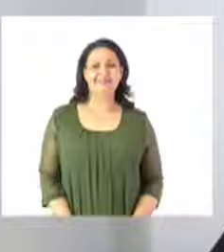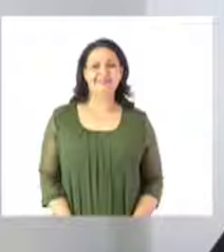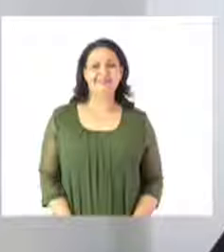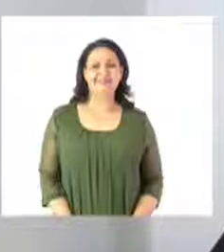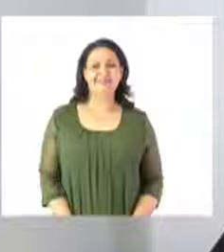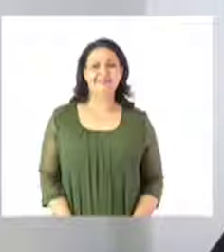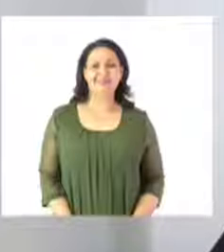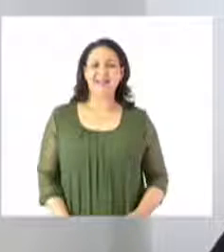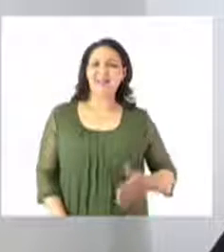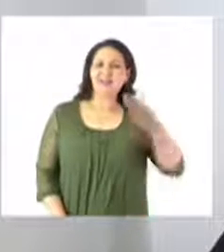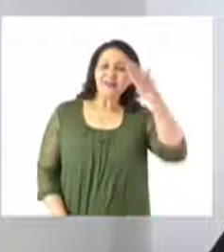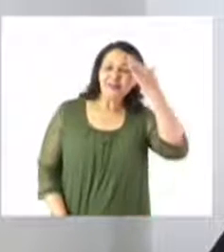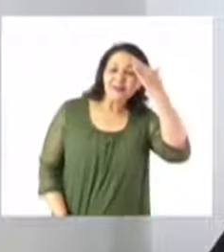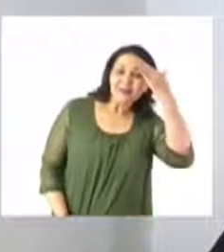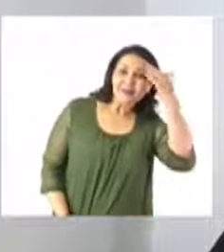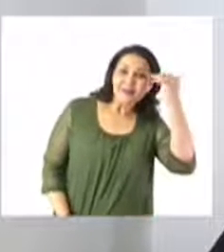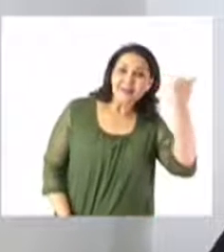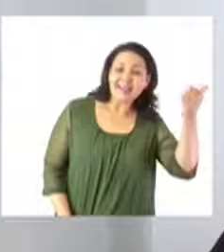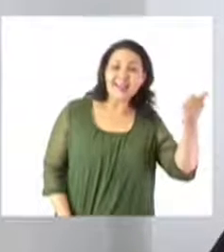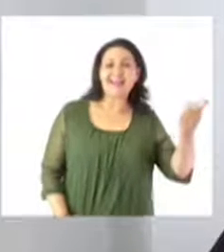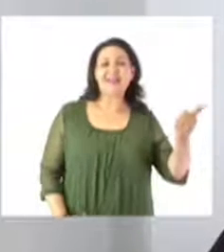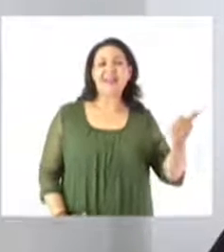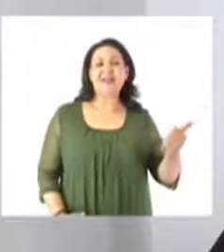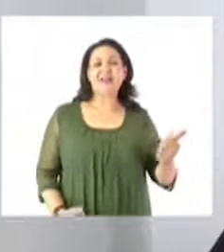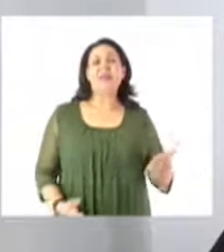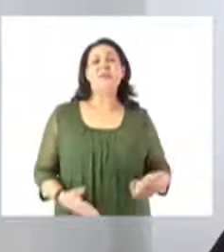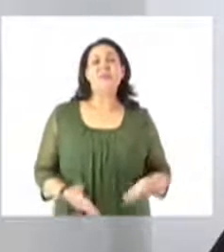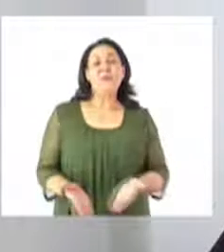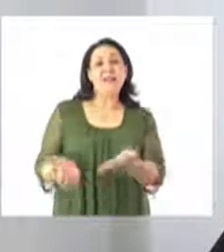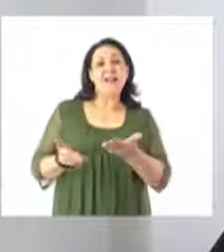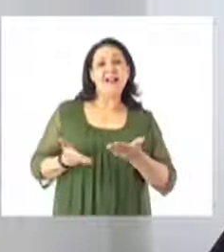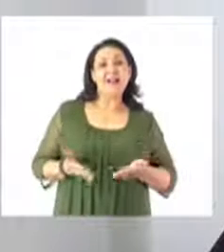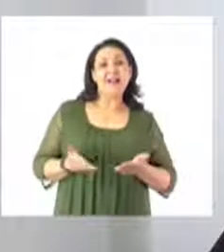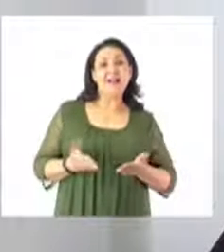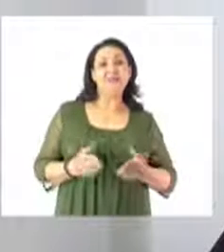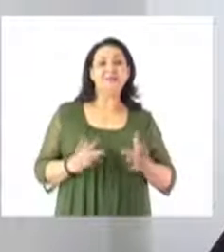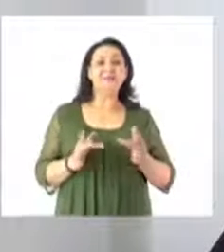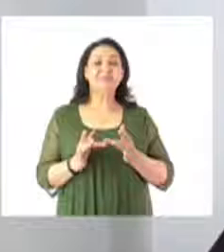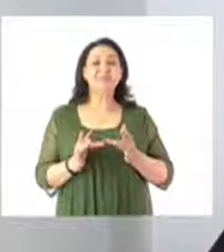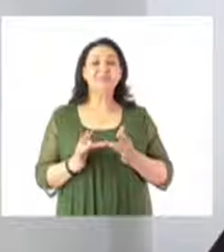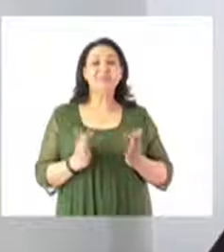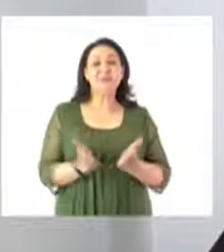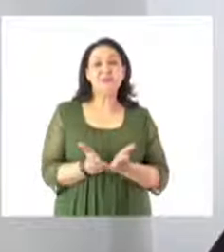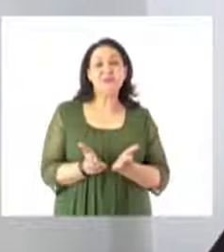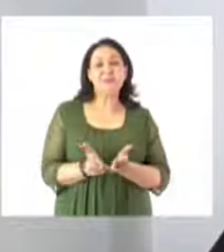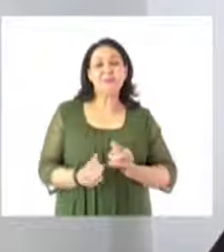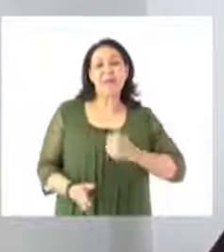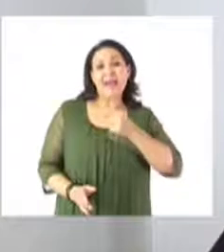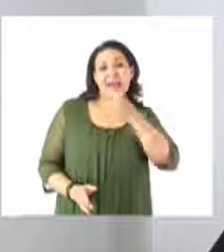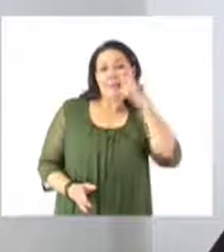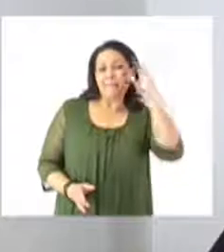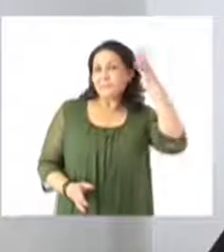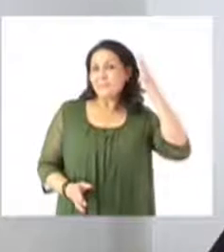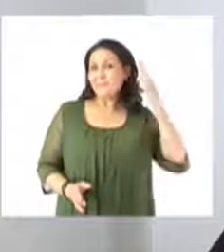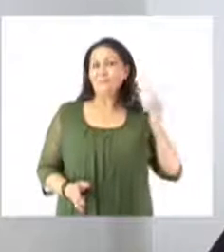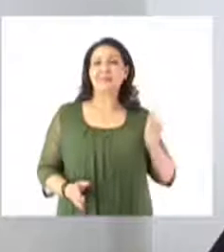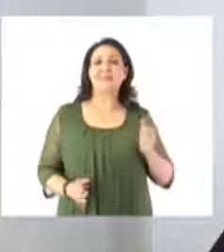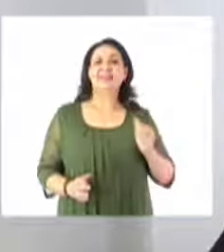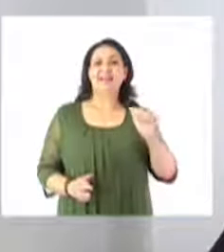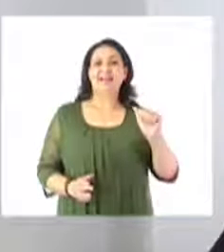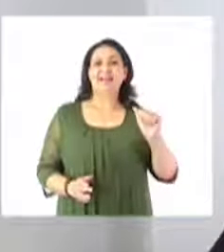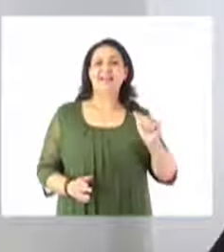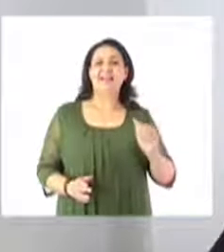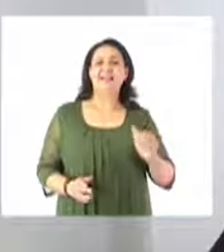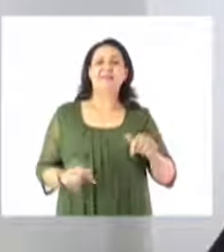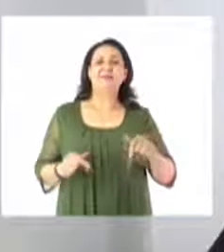Good day, welcome to my Zone Online School. My name is Preschool and I would like to welcome you to